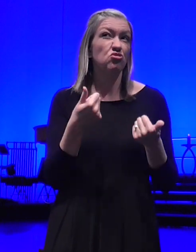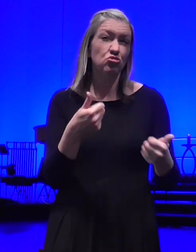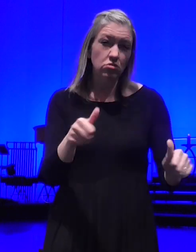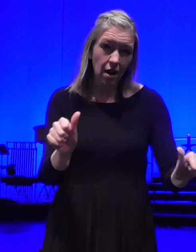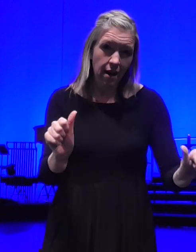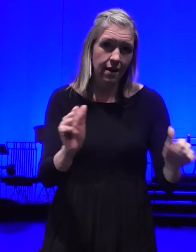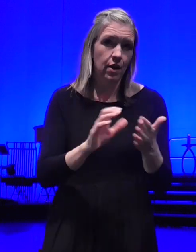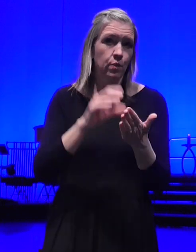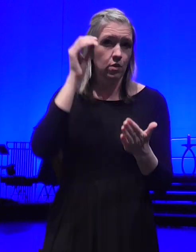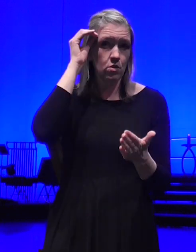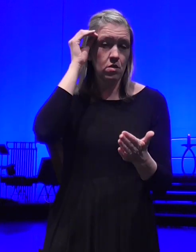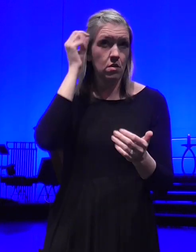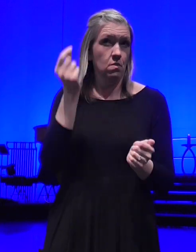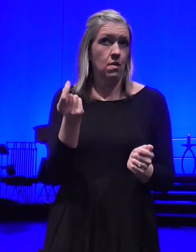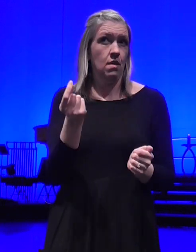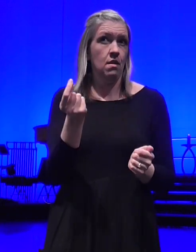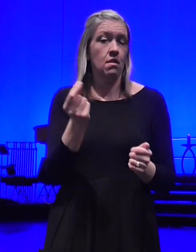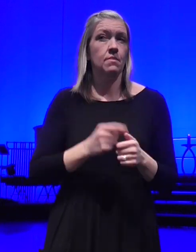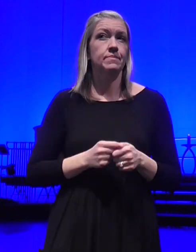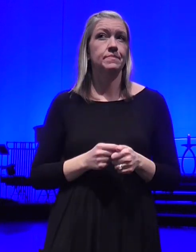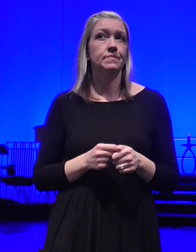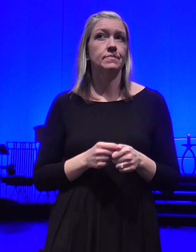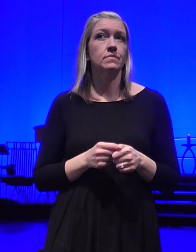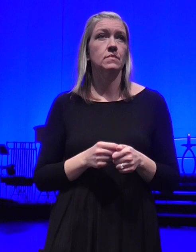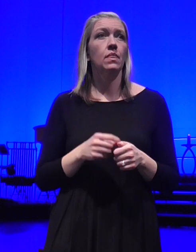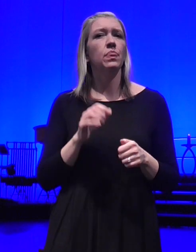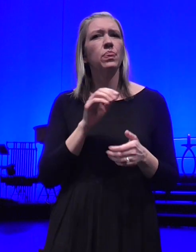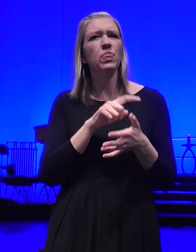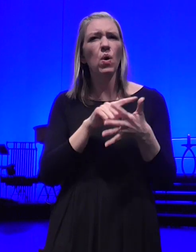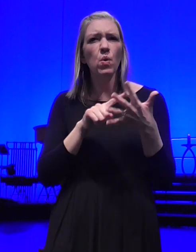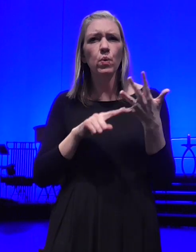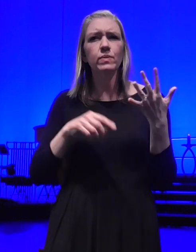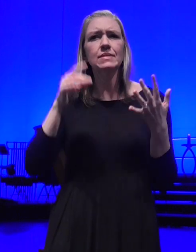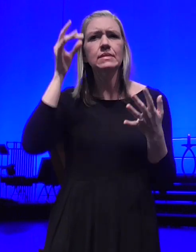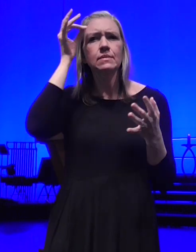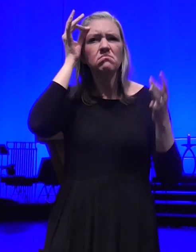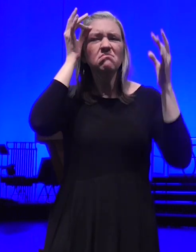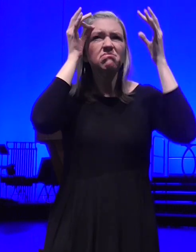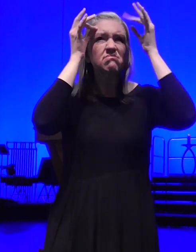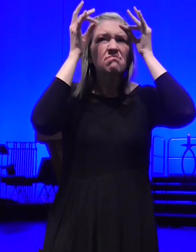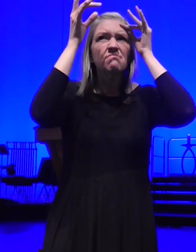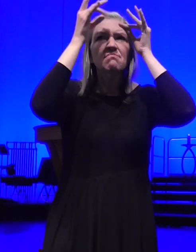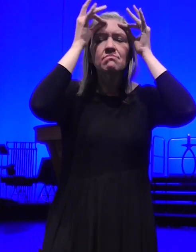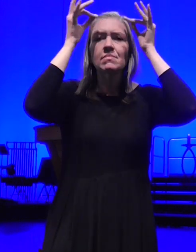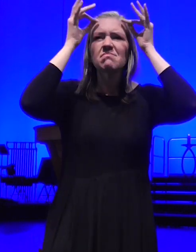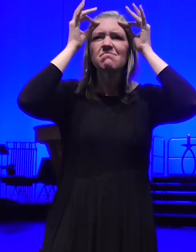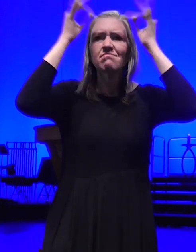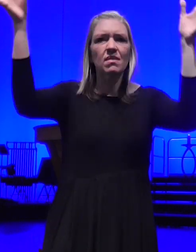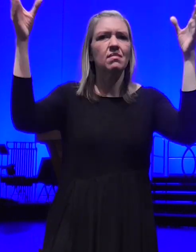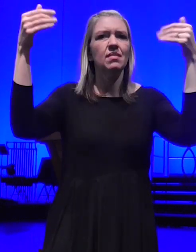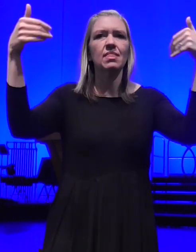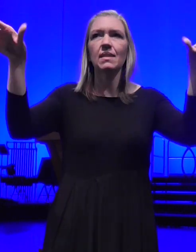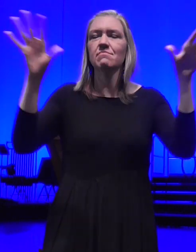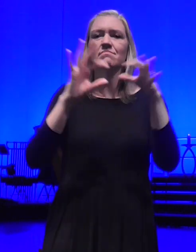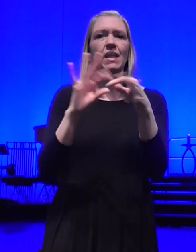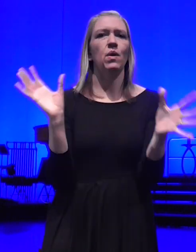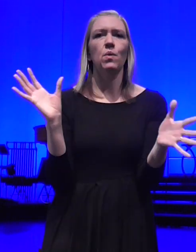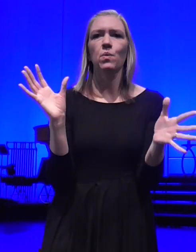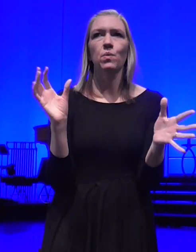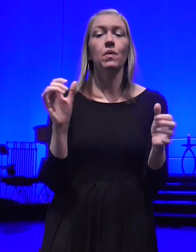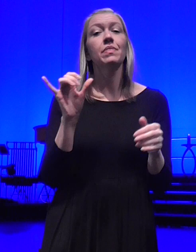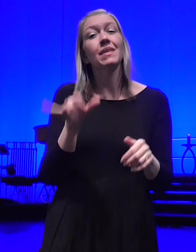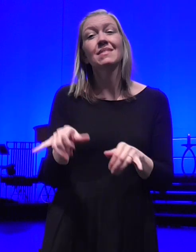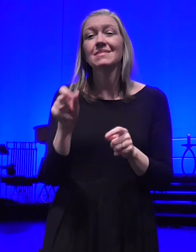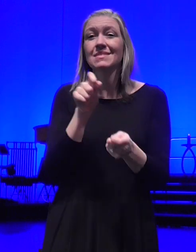to learn to do is to let those impressions go. Don't let them stick to you. And that's exactly what Emerson